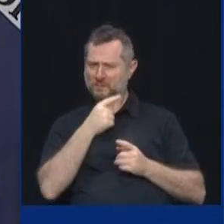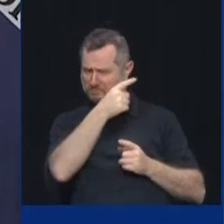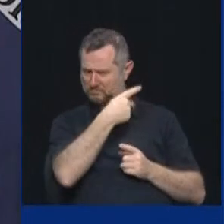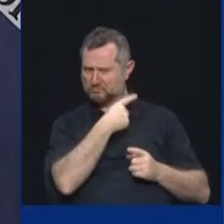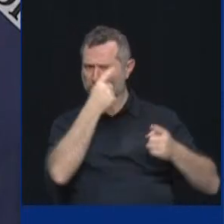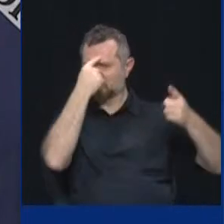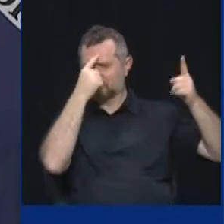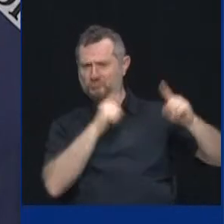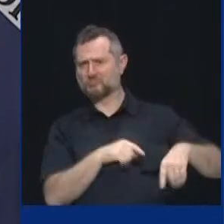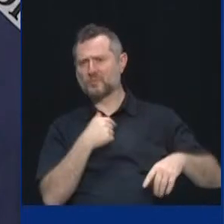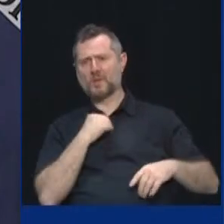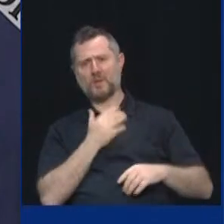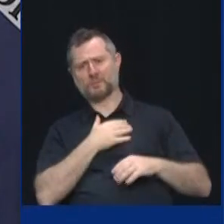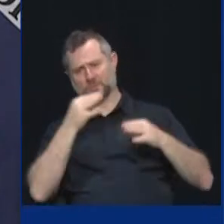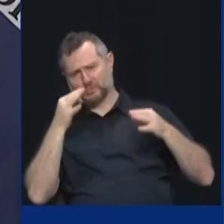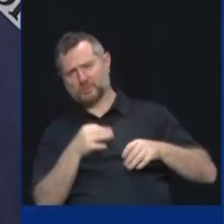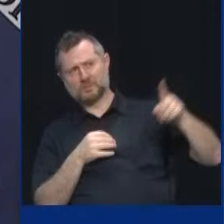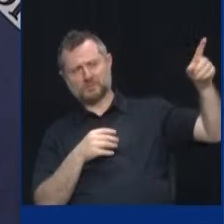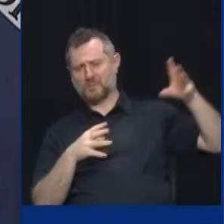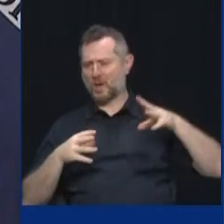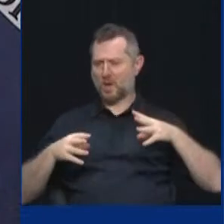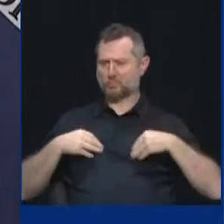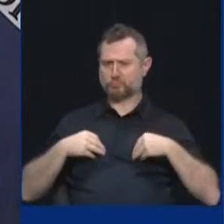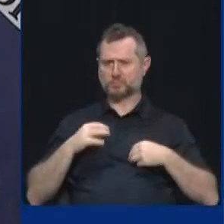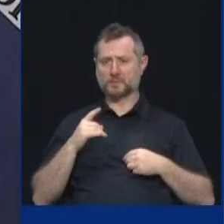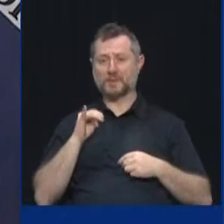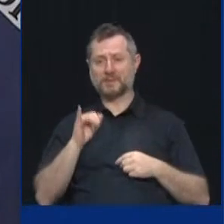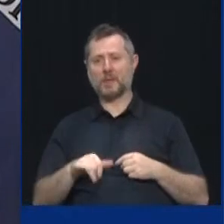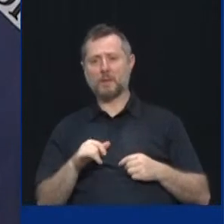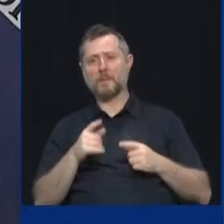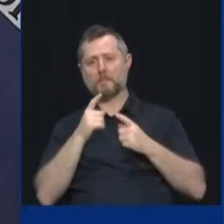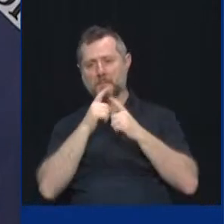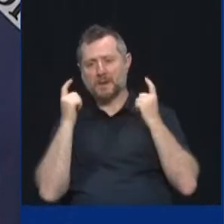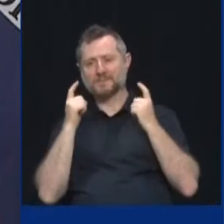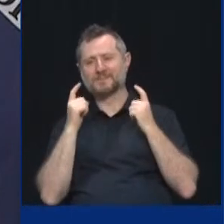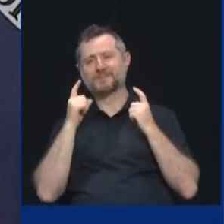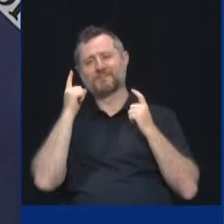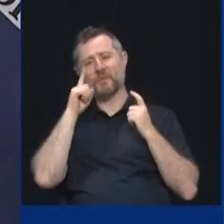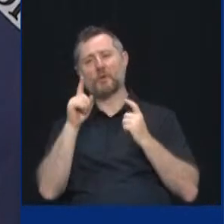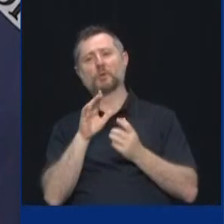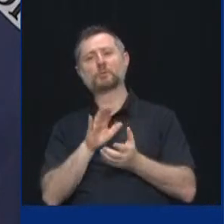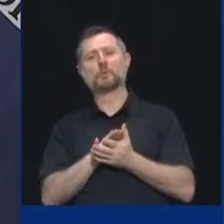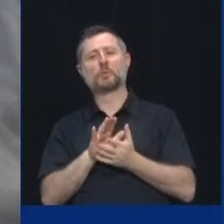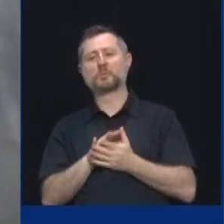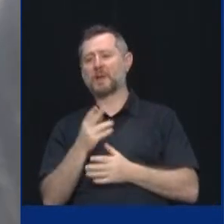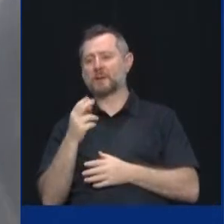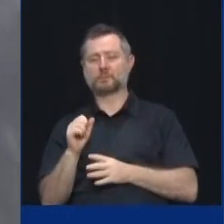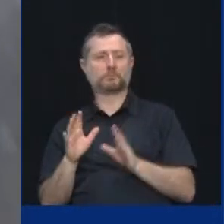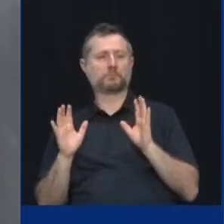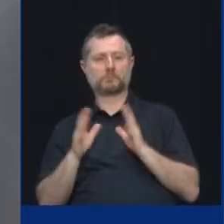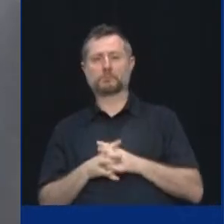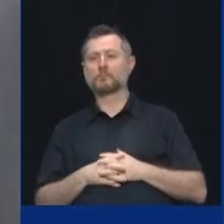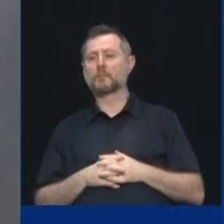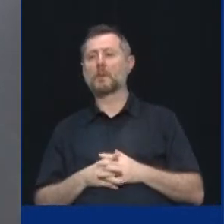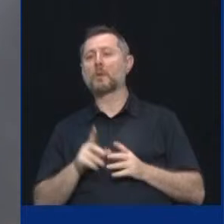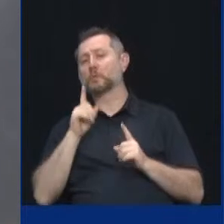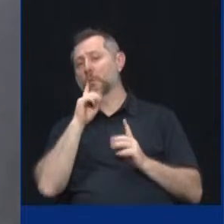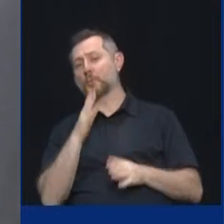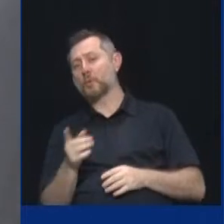our decision to lift the mask mandate outside. Pete? Well, Governor, you